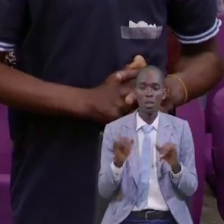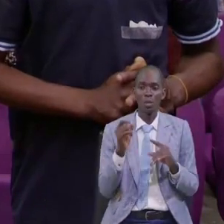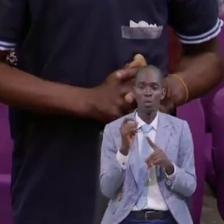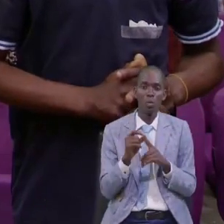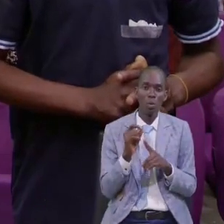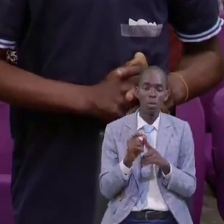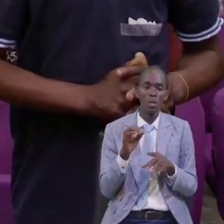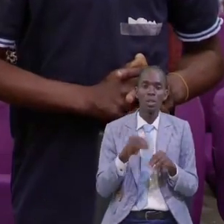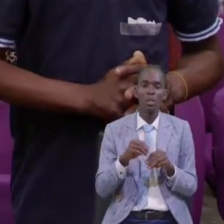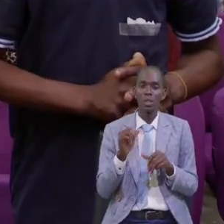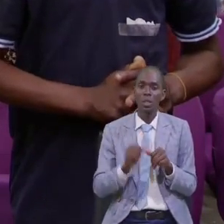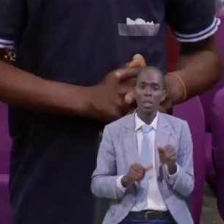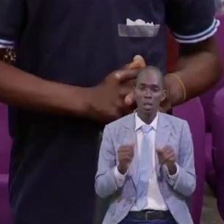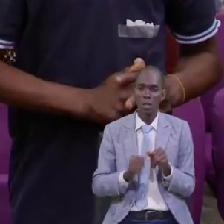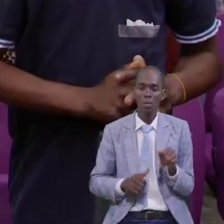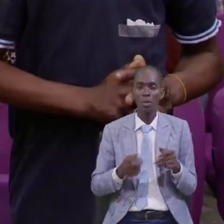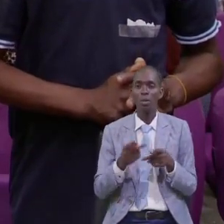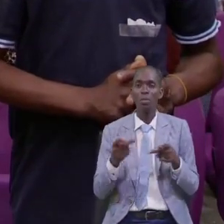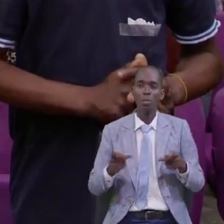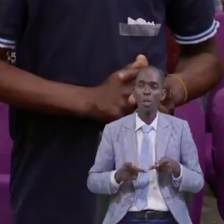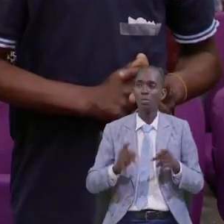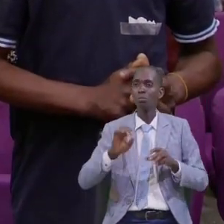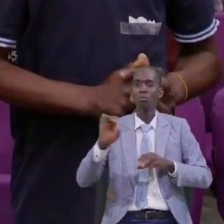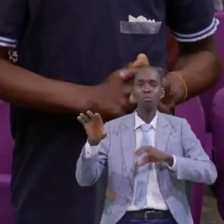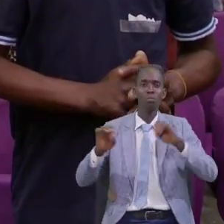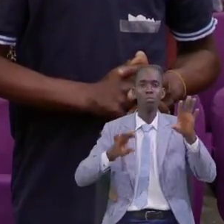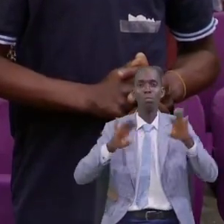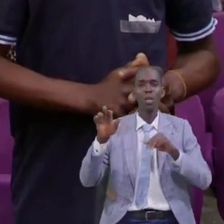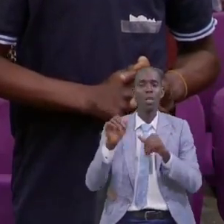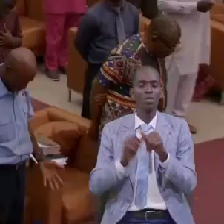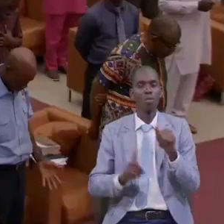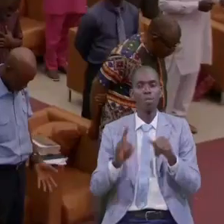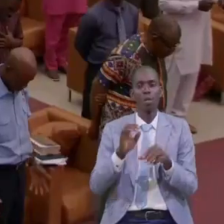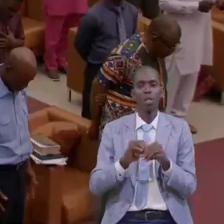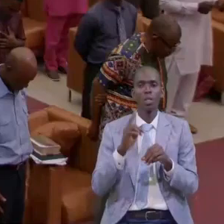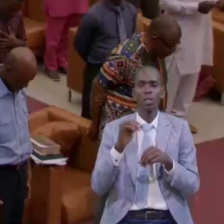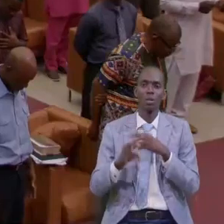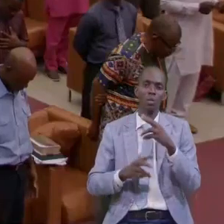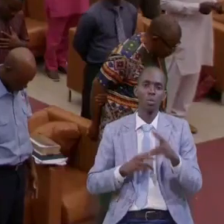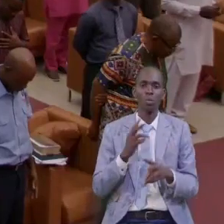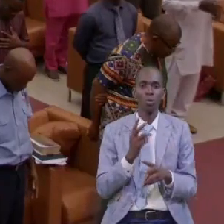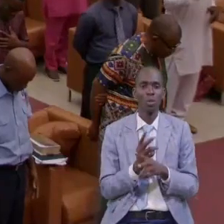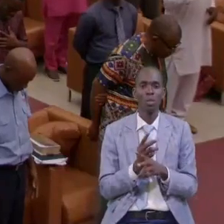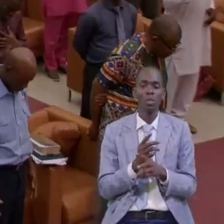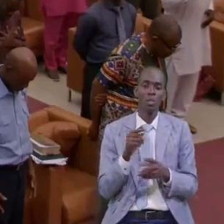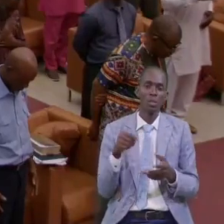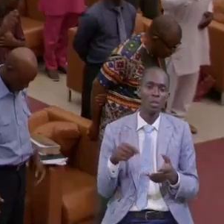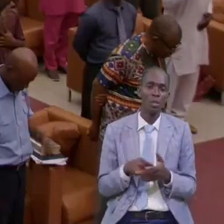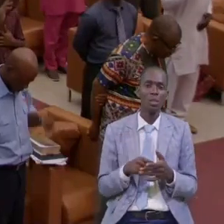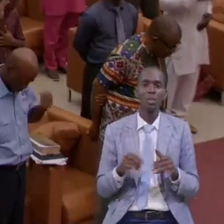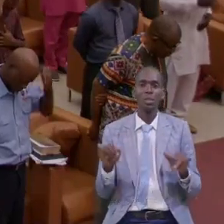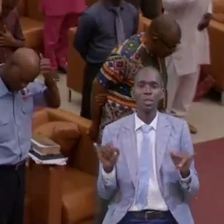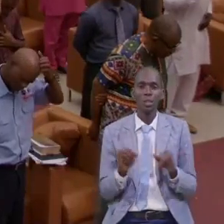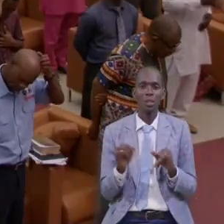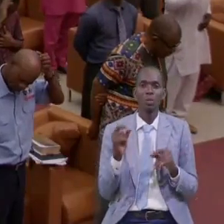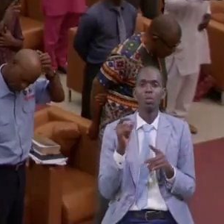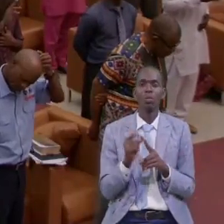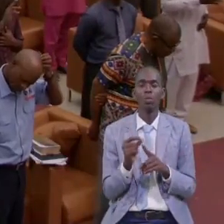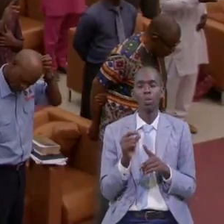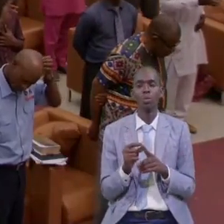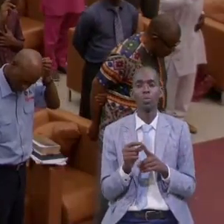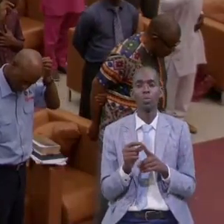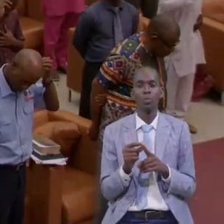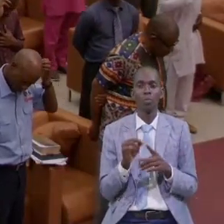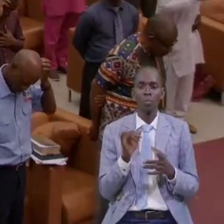every assembly scattered all over the world, the same word